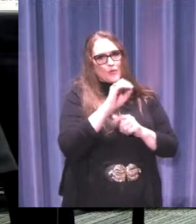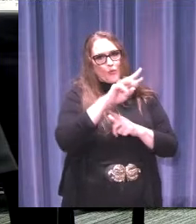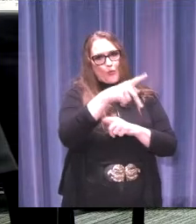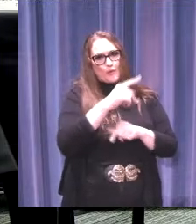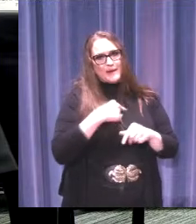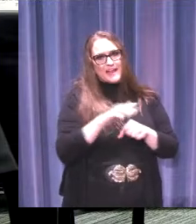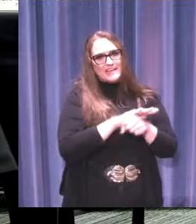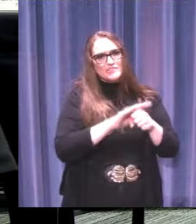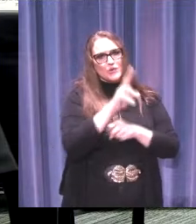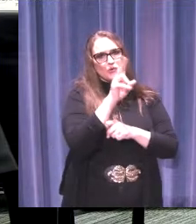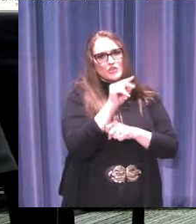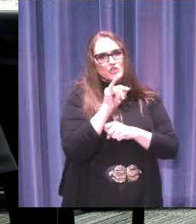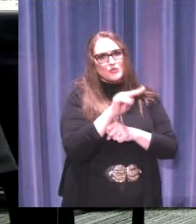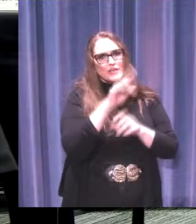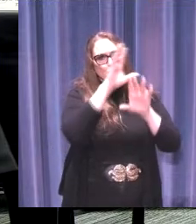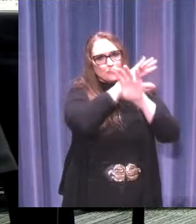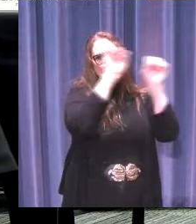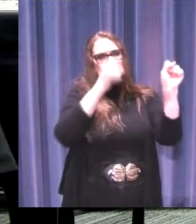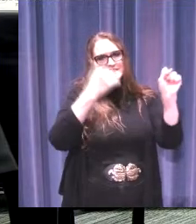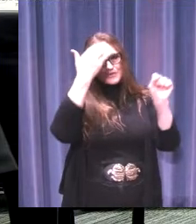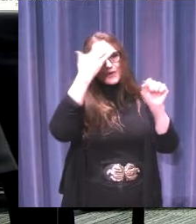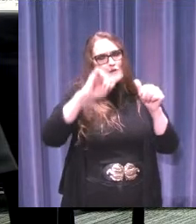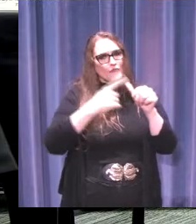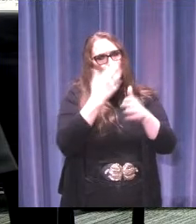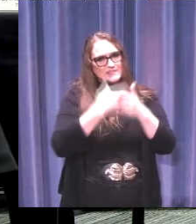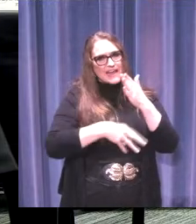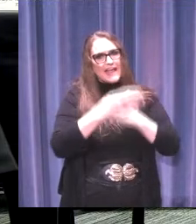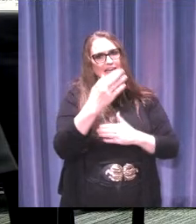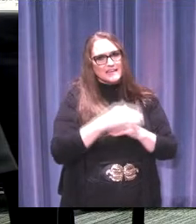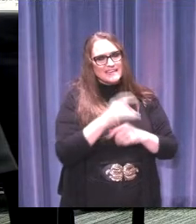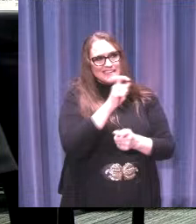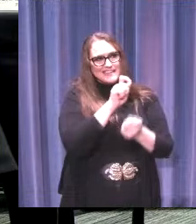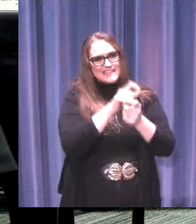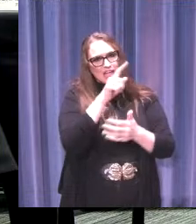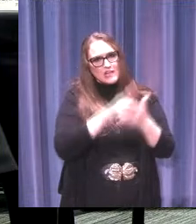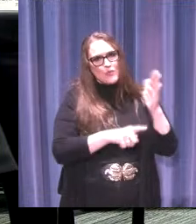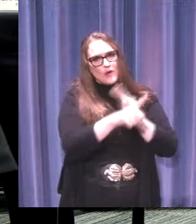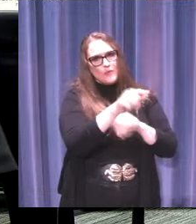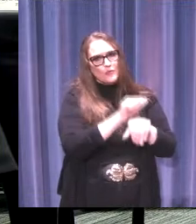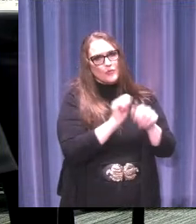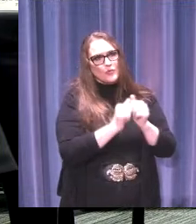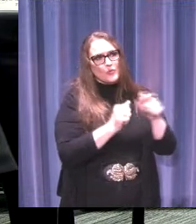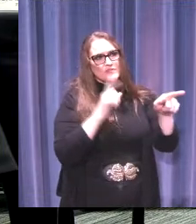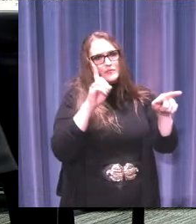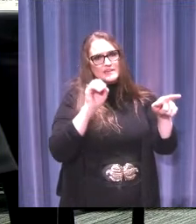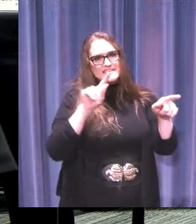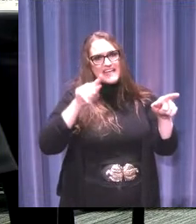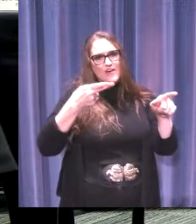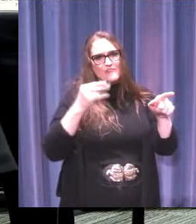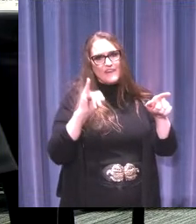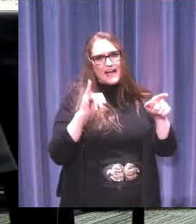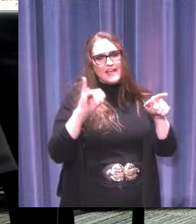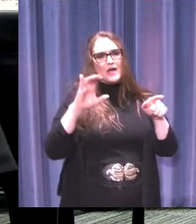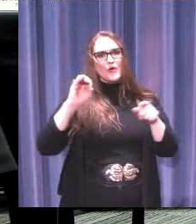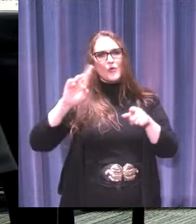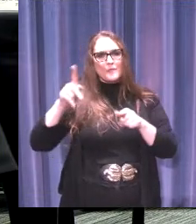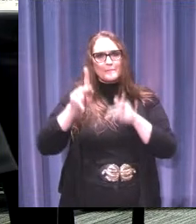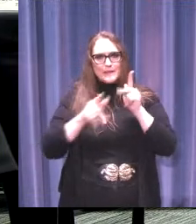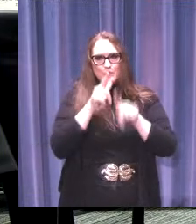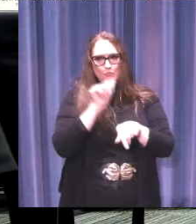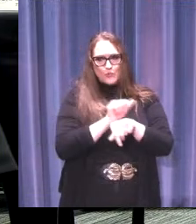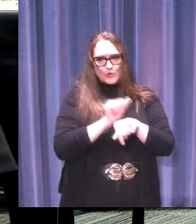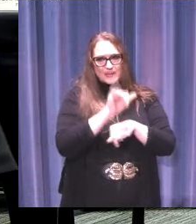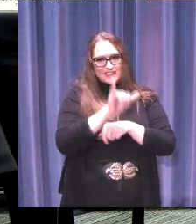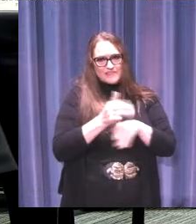local union president, so I know firsthand exactly what we were dealing with with the Delphi Corporation and the people who were working in